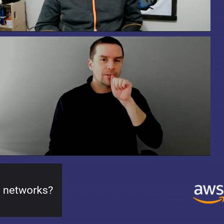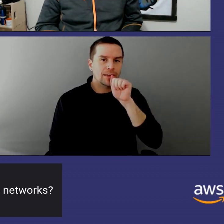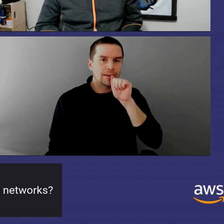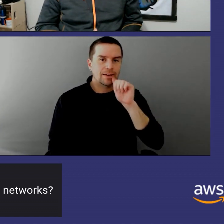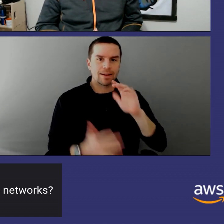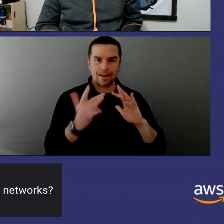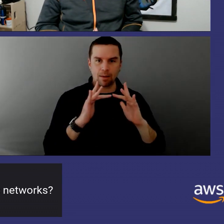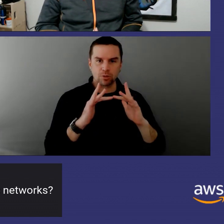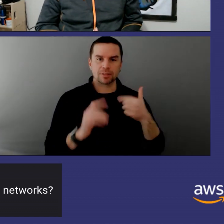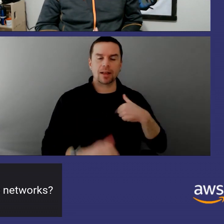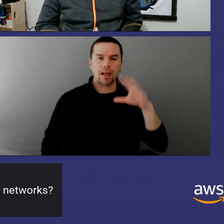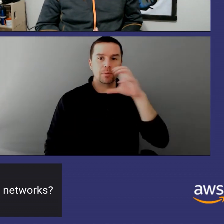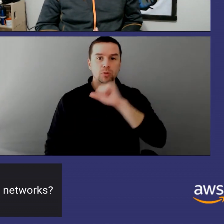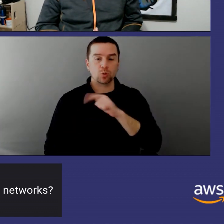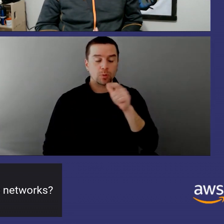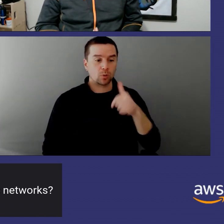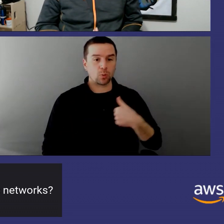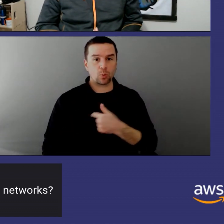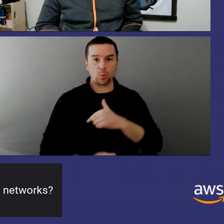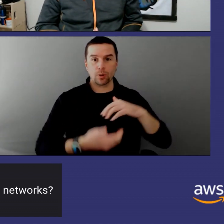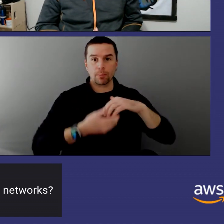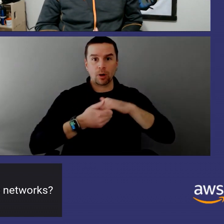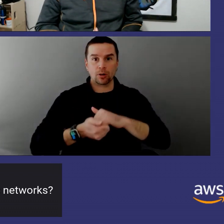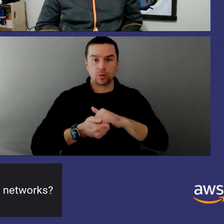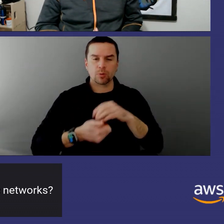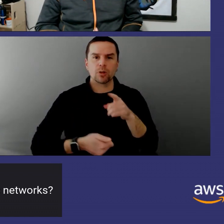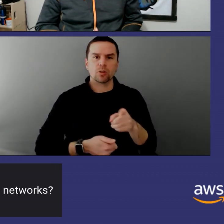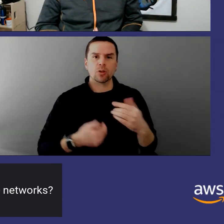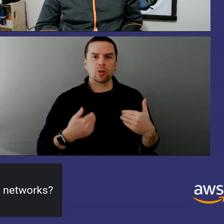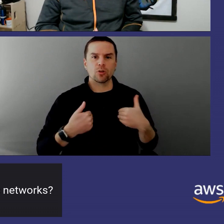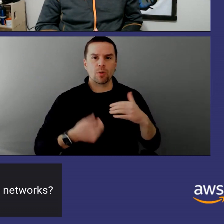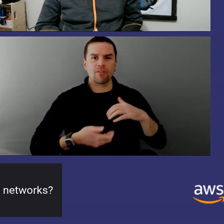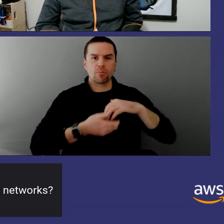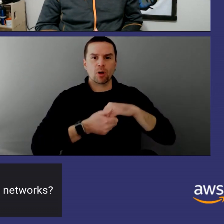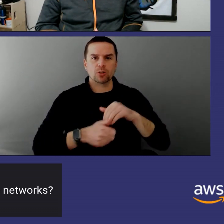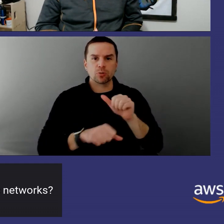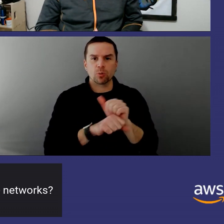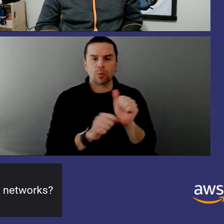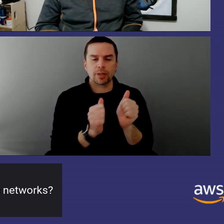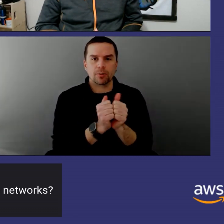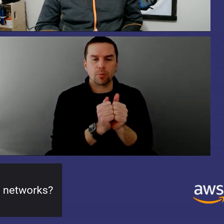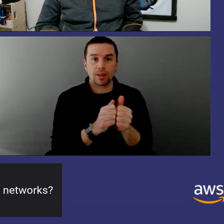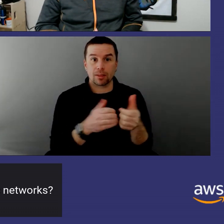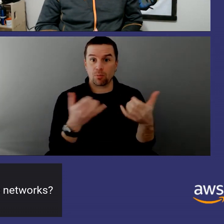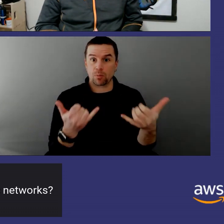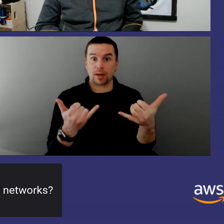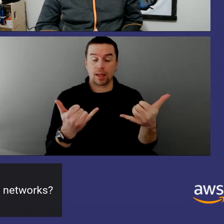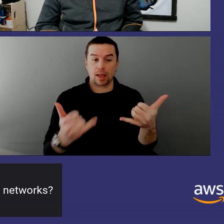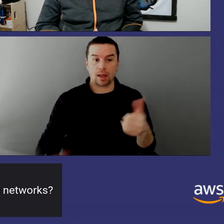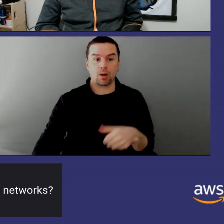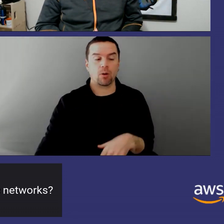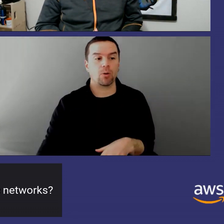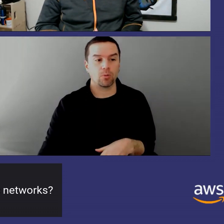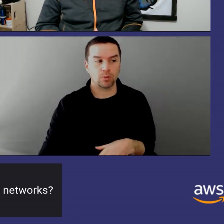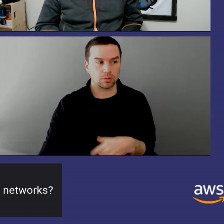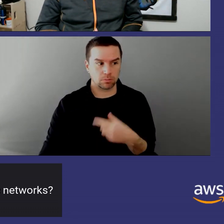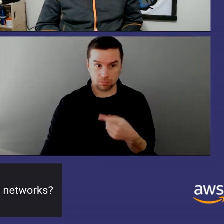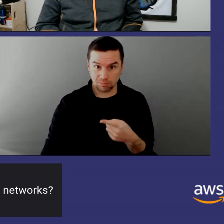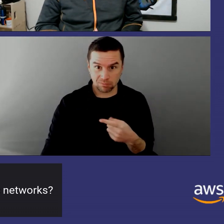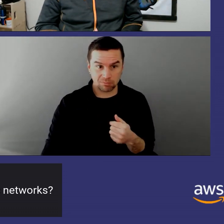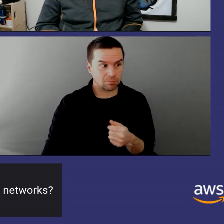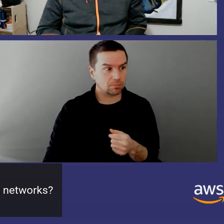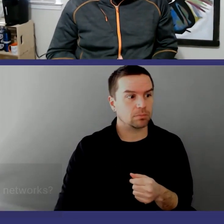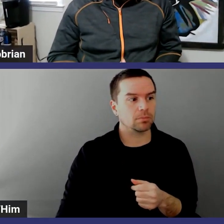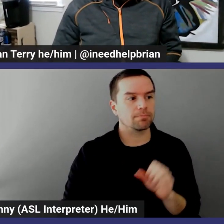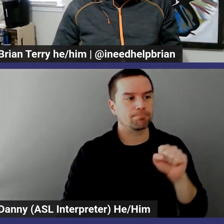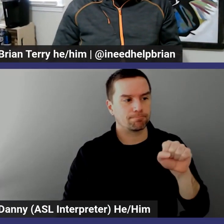partner with, and I believe you have partners that we're working with now to do this, right? Yeah.